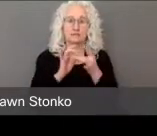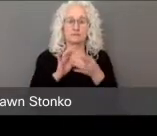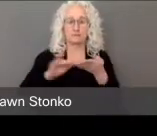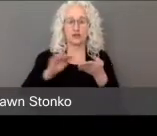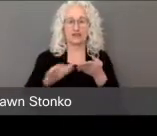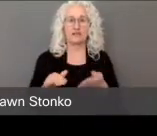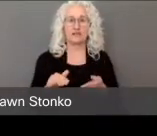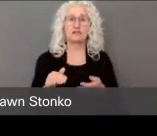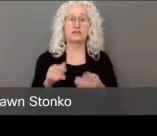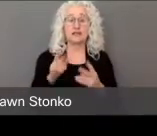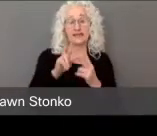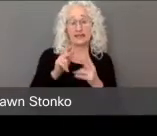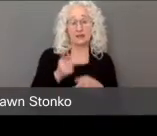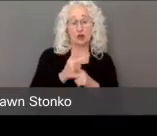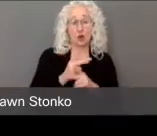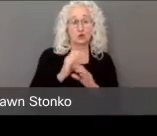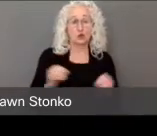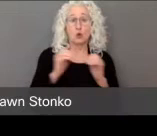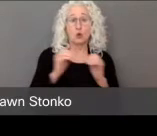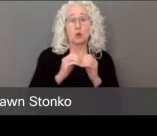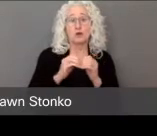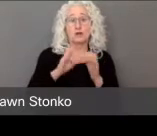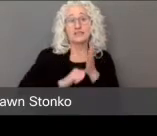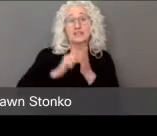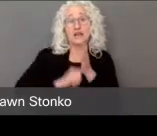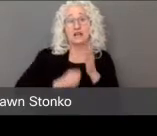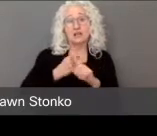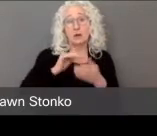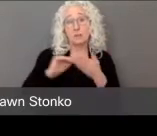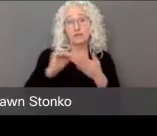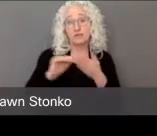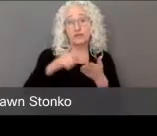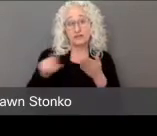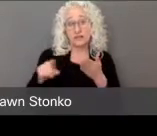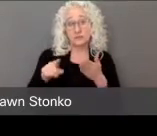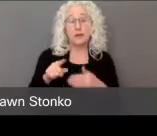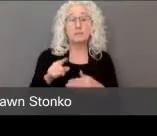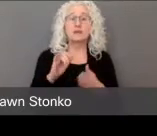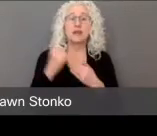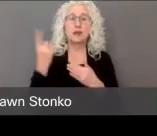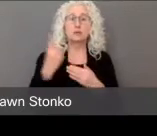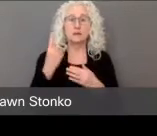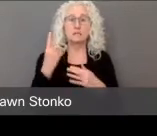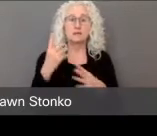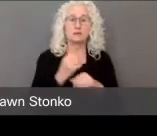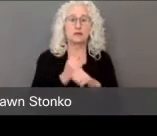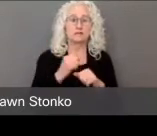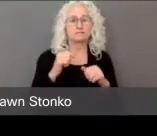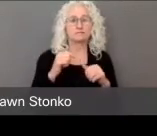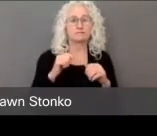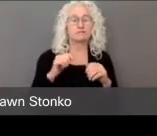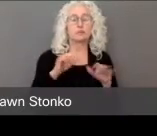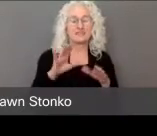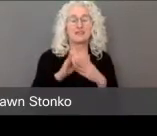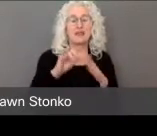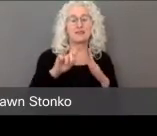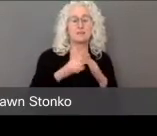Idle loans are no longer deducted from the forgiveness payment. That was something we did initially, but we're not doing now.